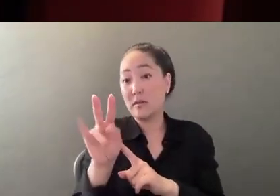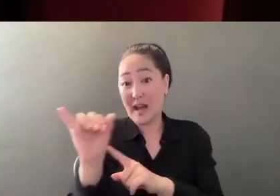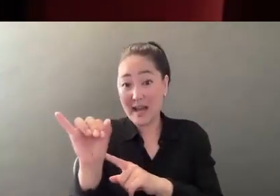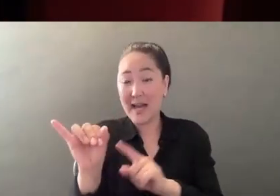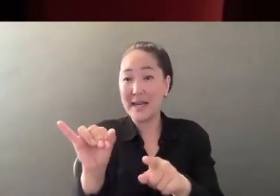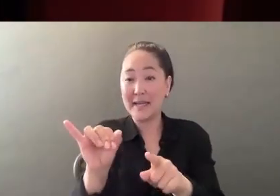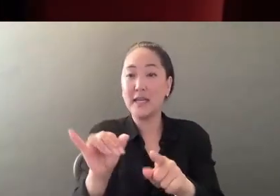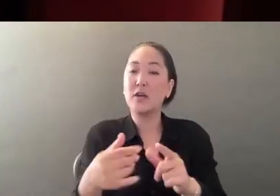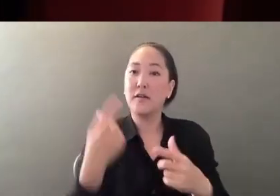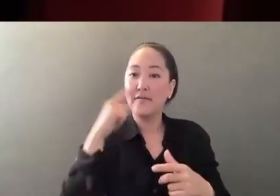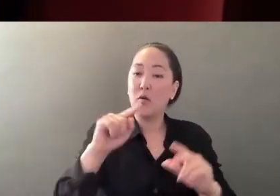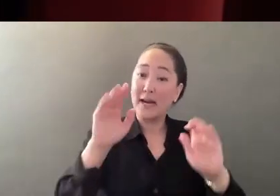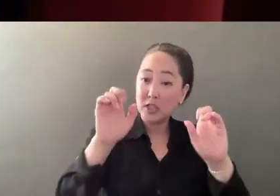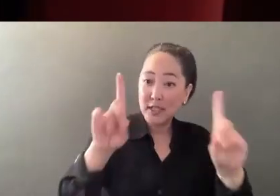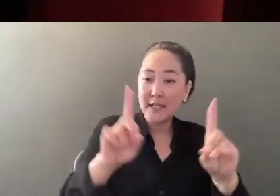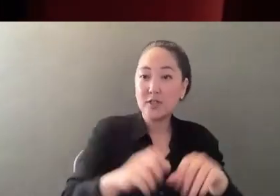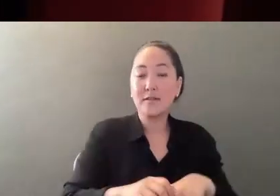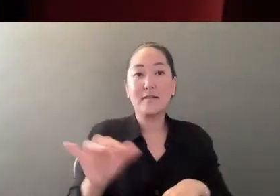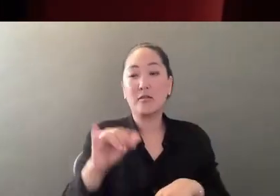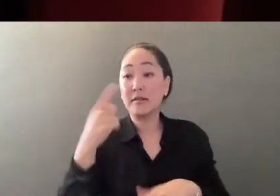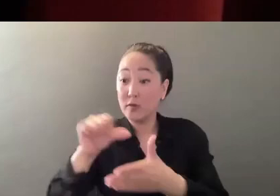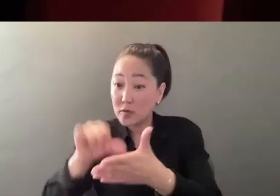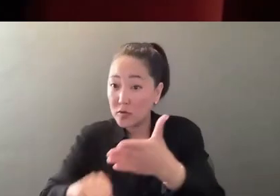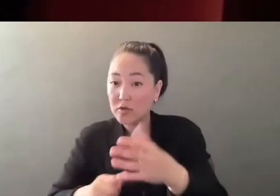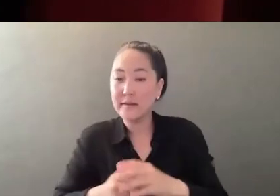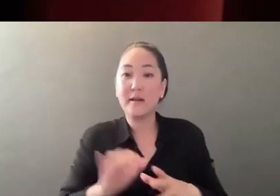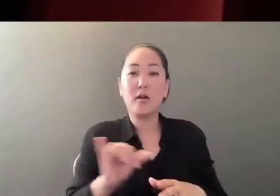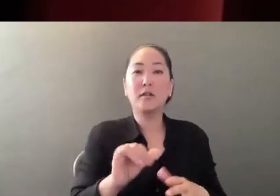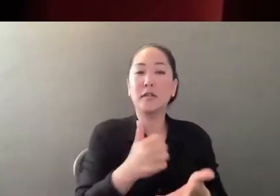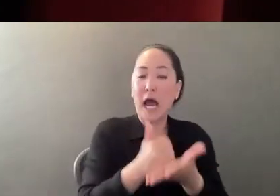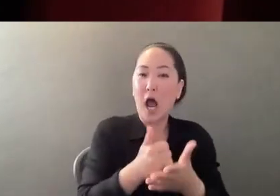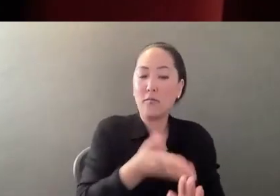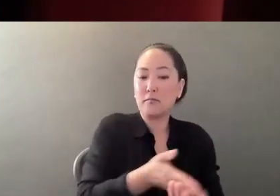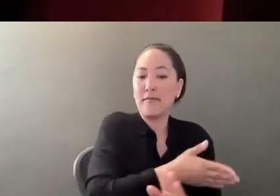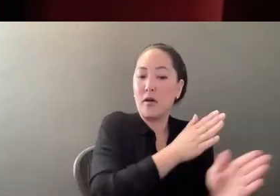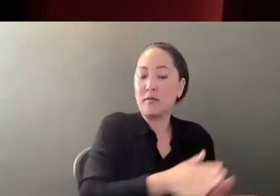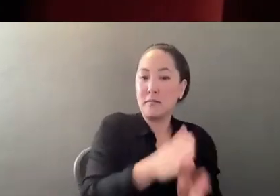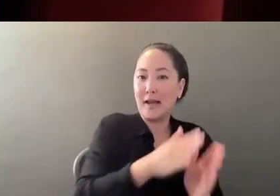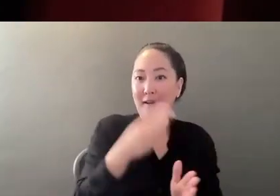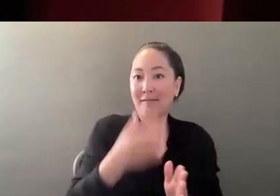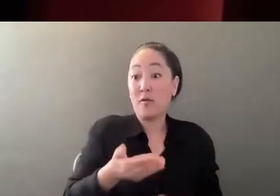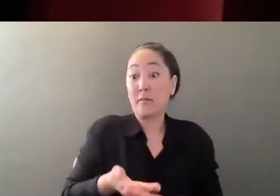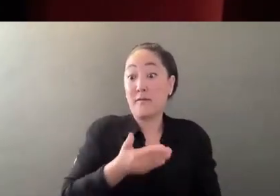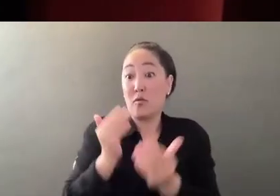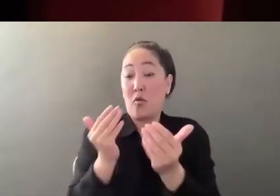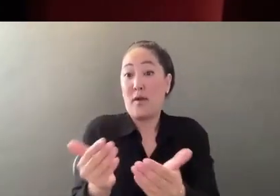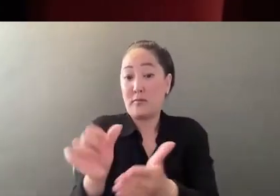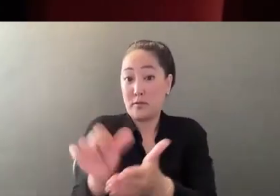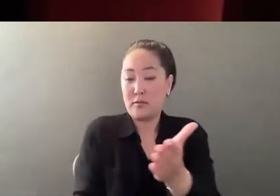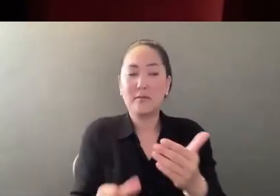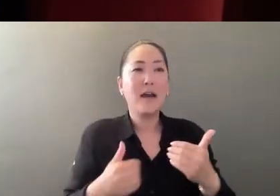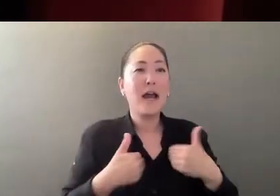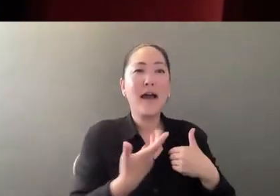surgical education as well as surgical planning. And there are some select modules which you can see